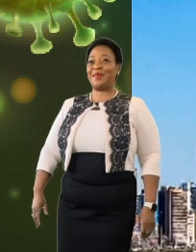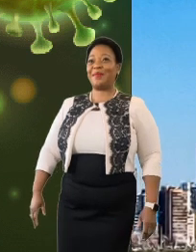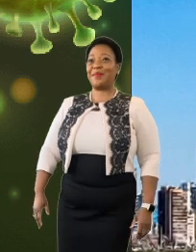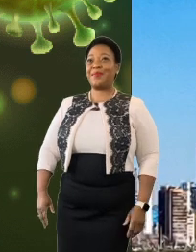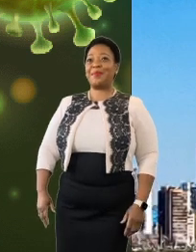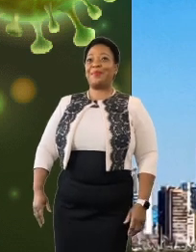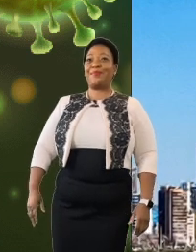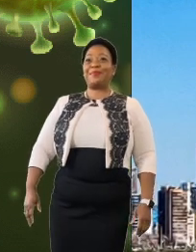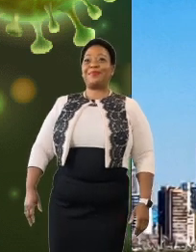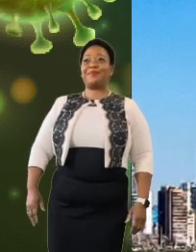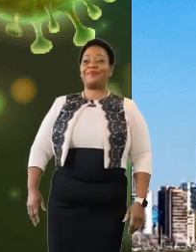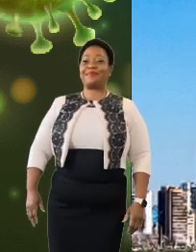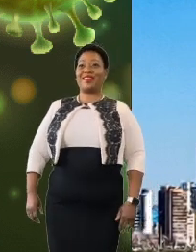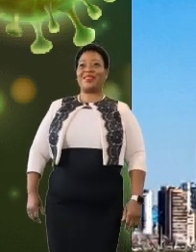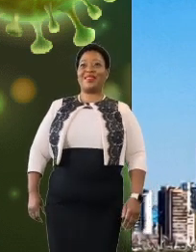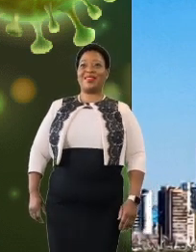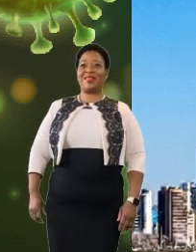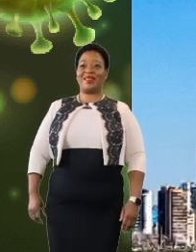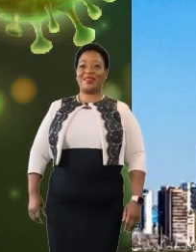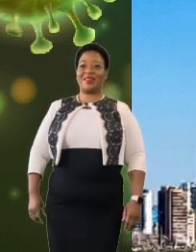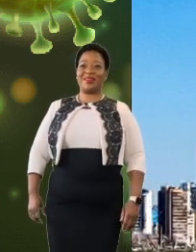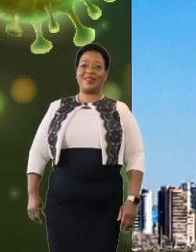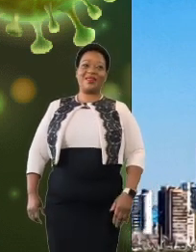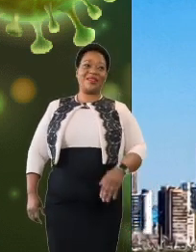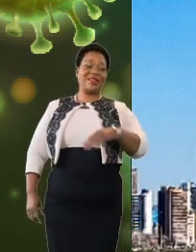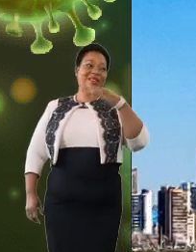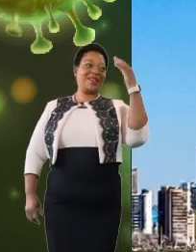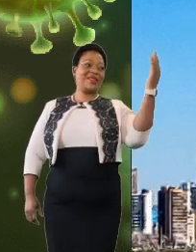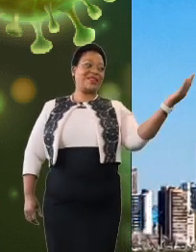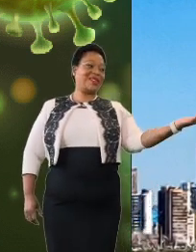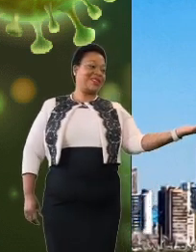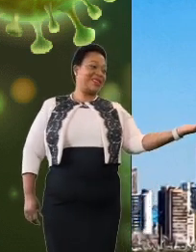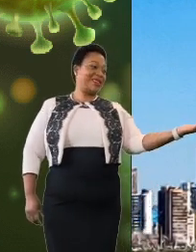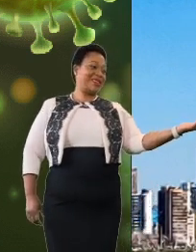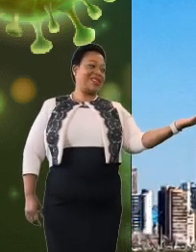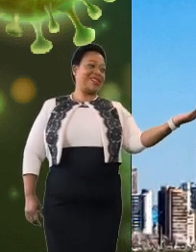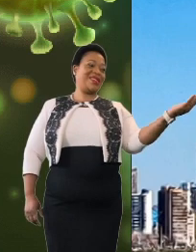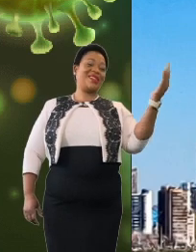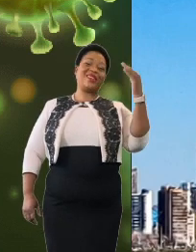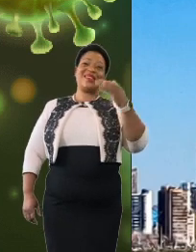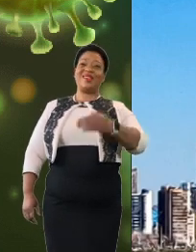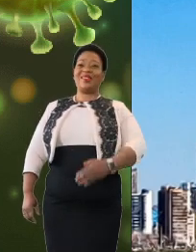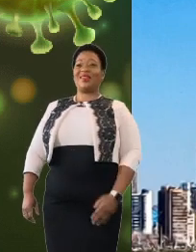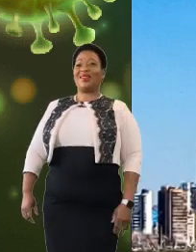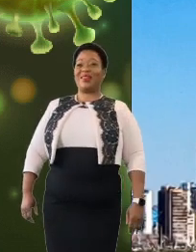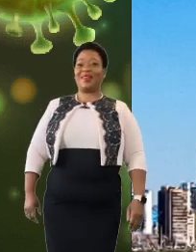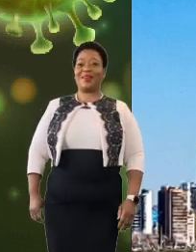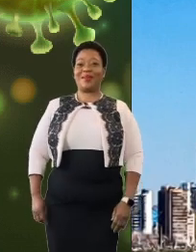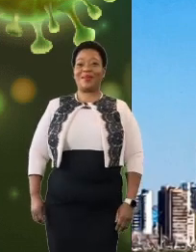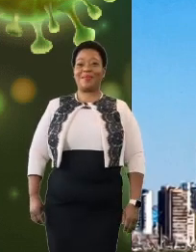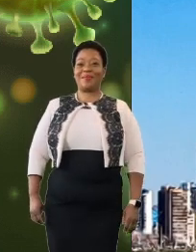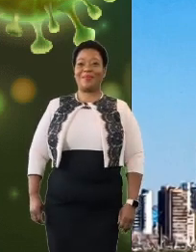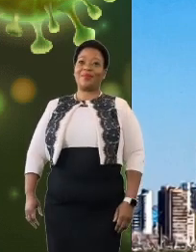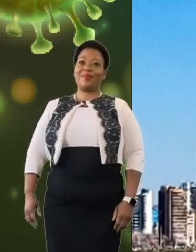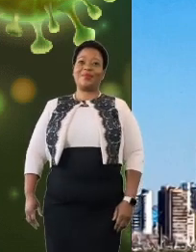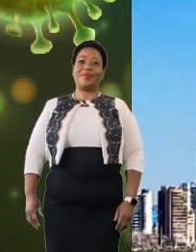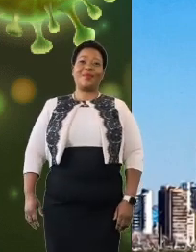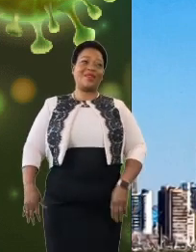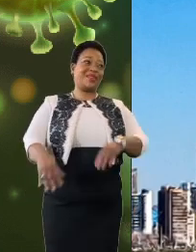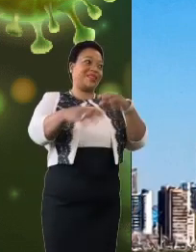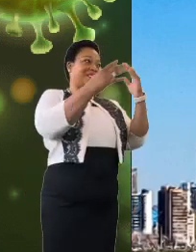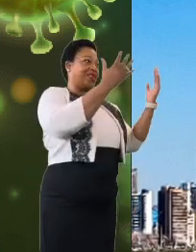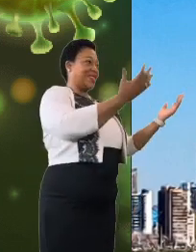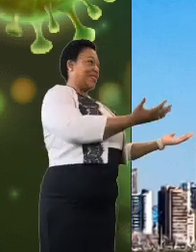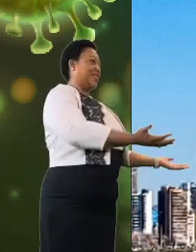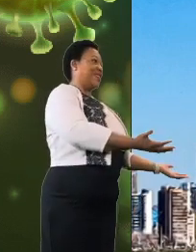turnaround in terms of assisting our companies and realizing our investment projects. So our MEC has really given us this